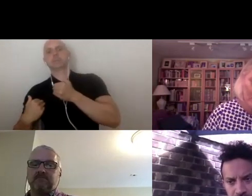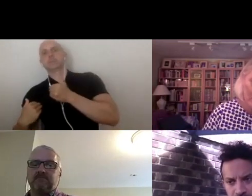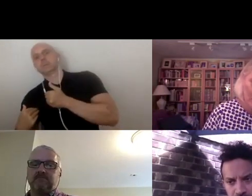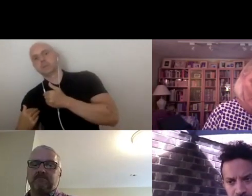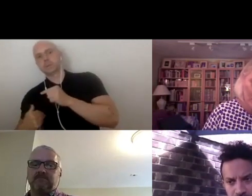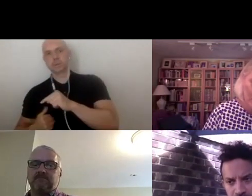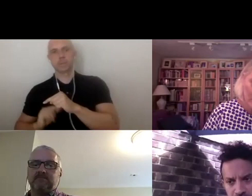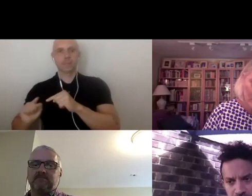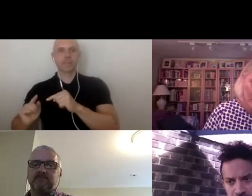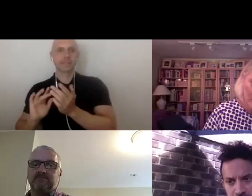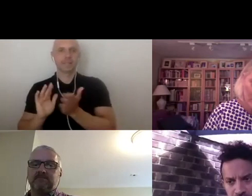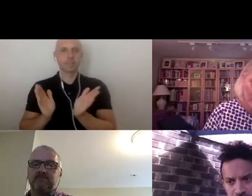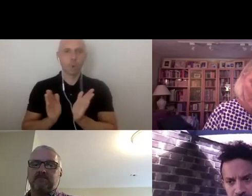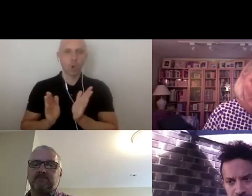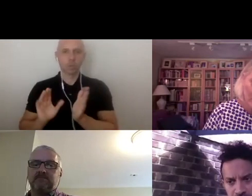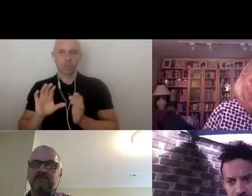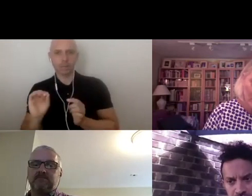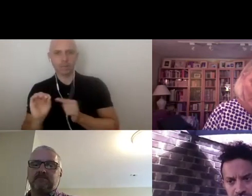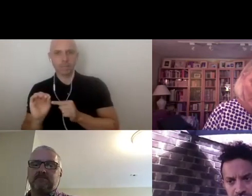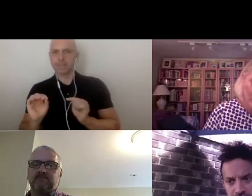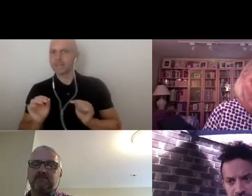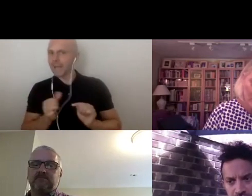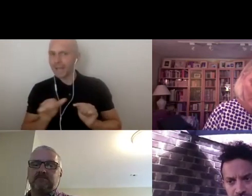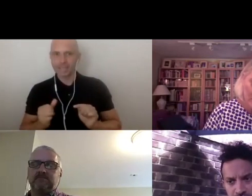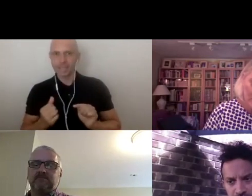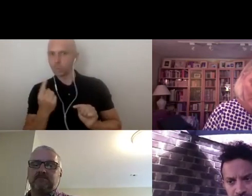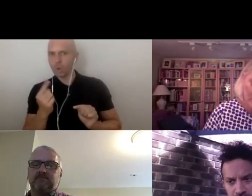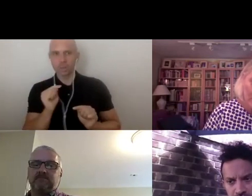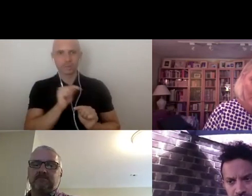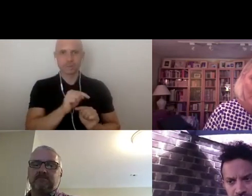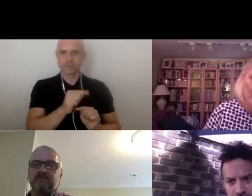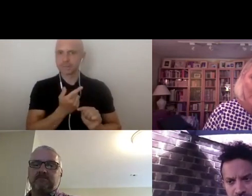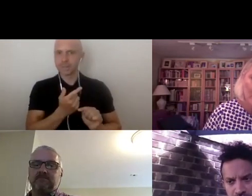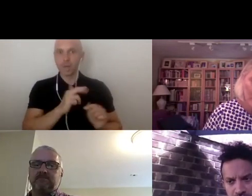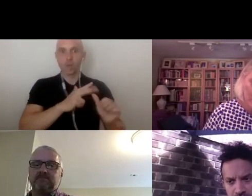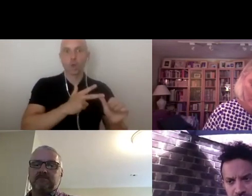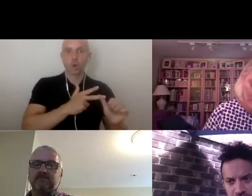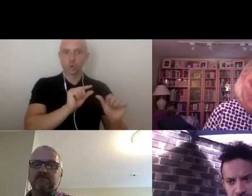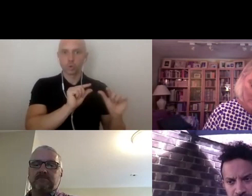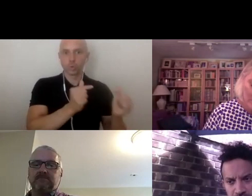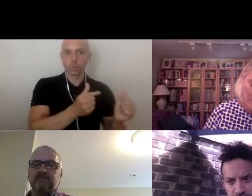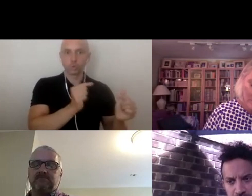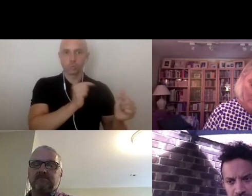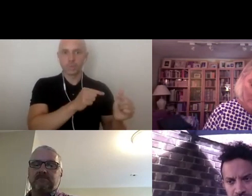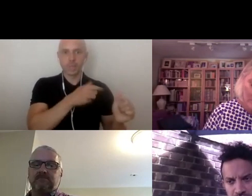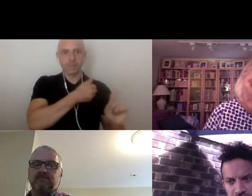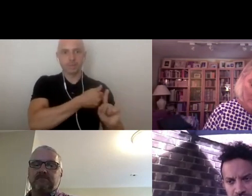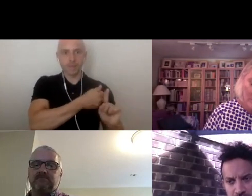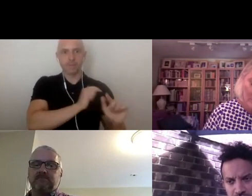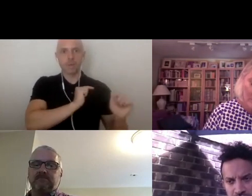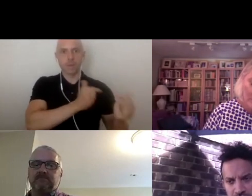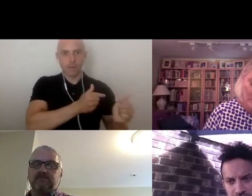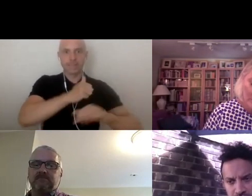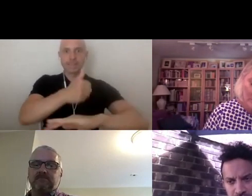fragile mid-sized companies. So again, is there a way to standardize things or work with a third party who standardizes them for us to act as a venue